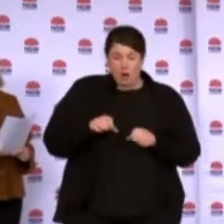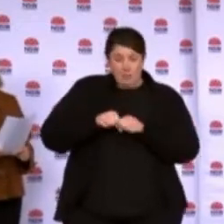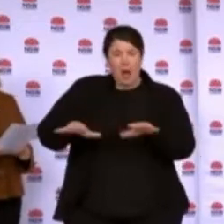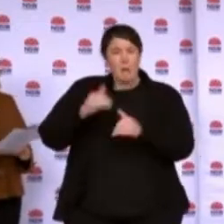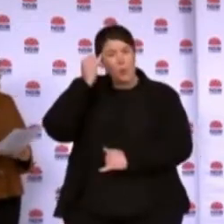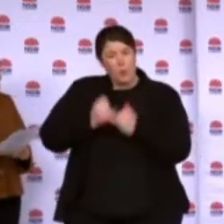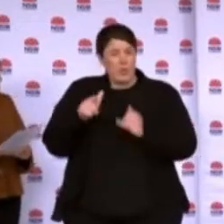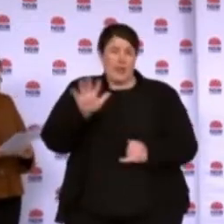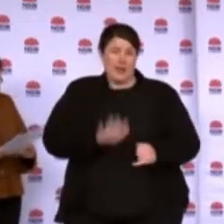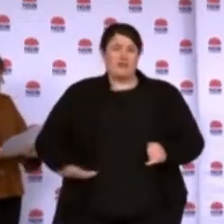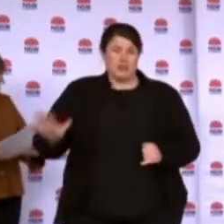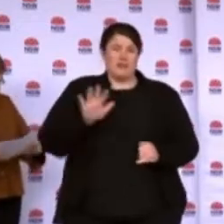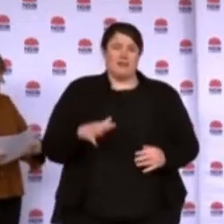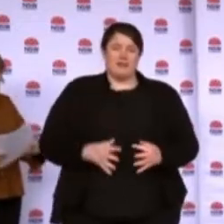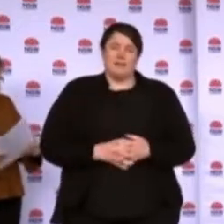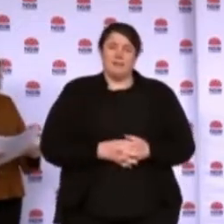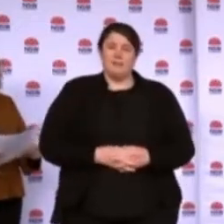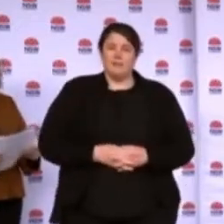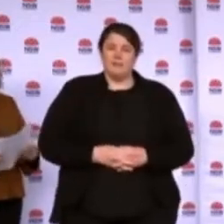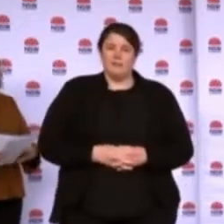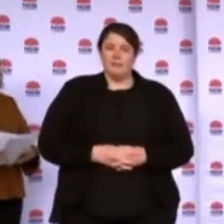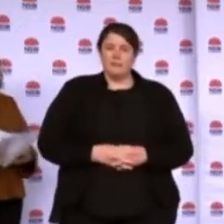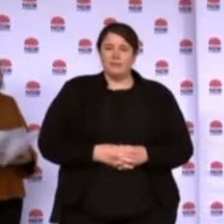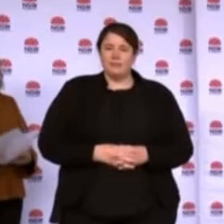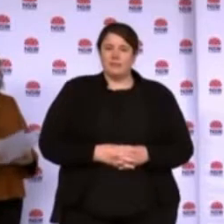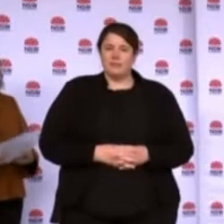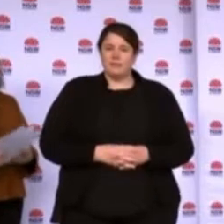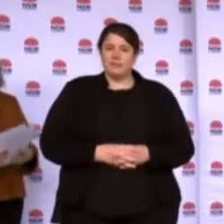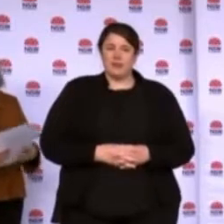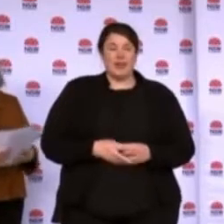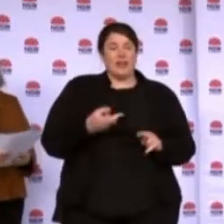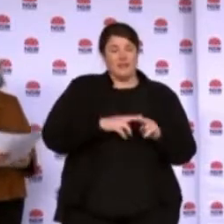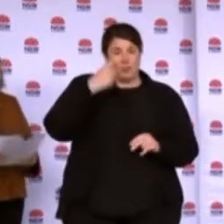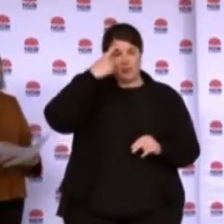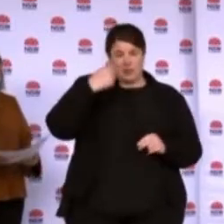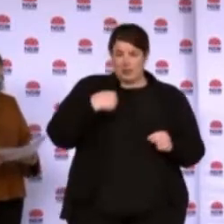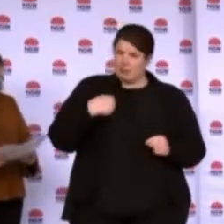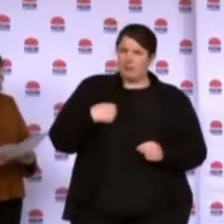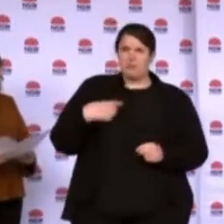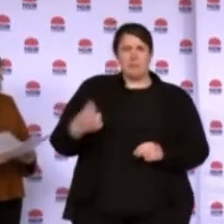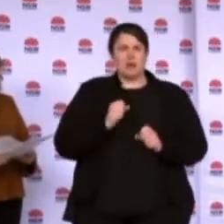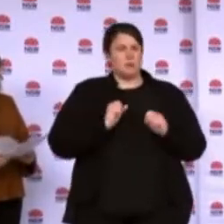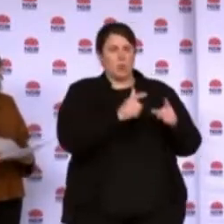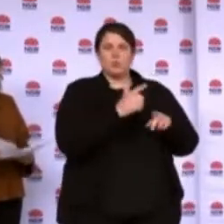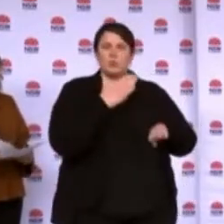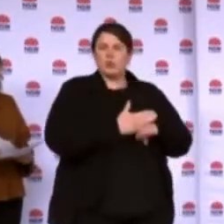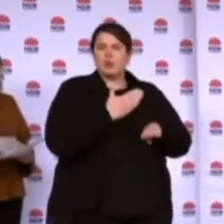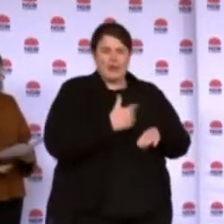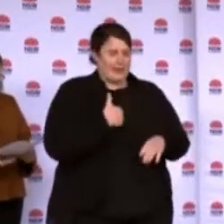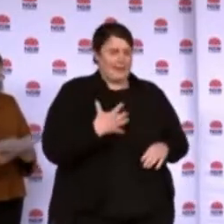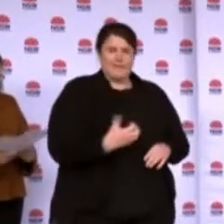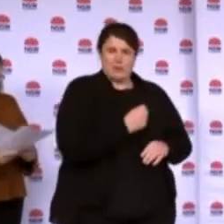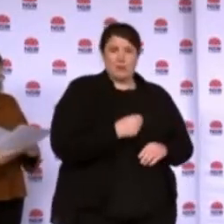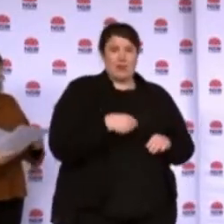most. And we really want to stress that even if you regard yourself as an essential worker, especially in